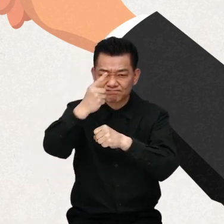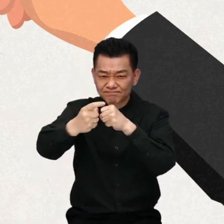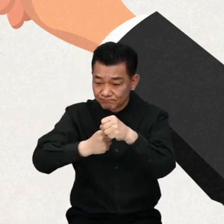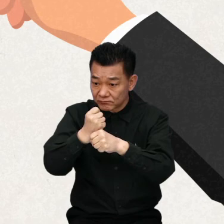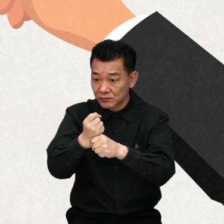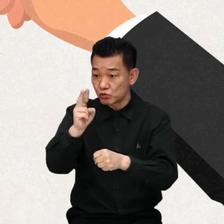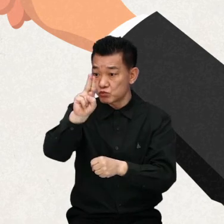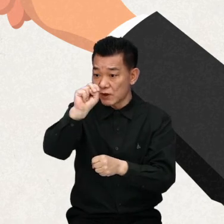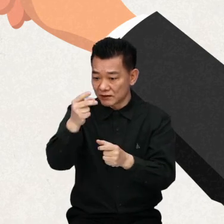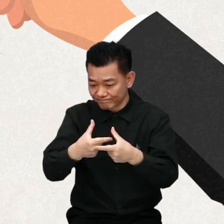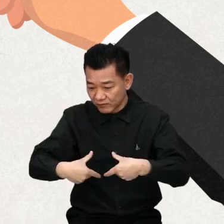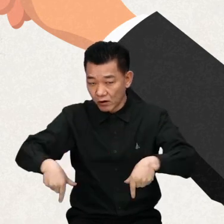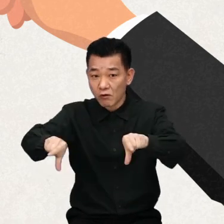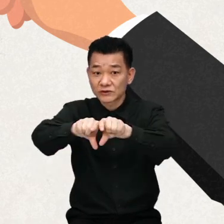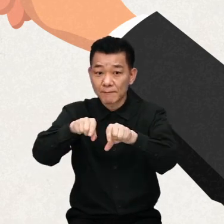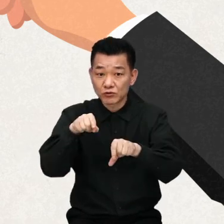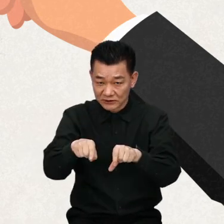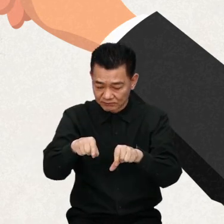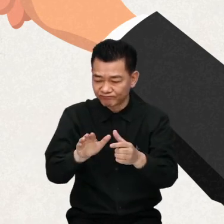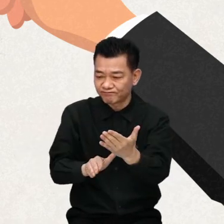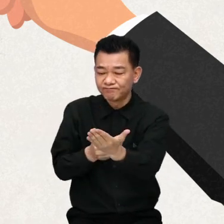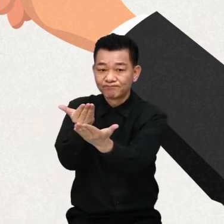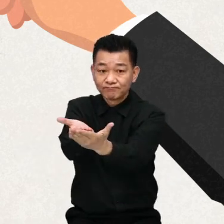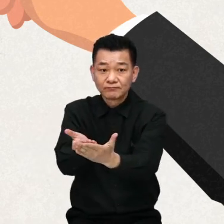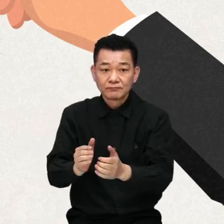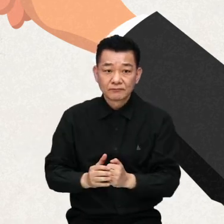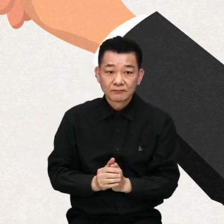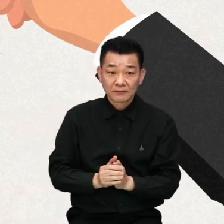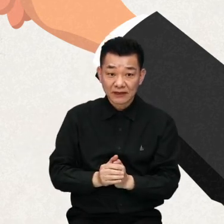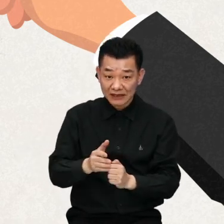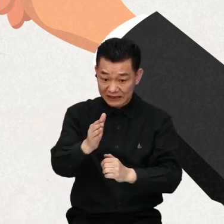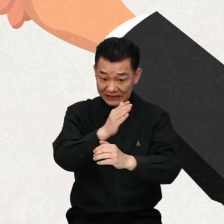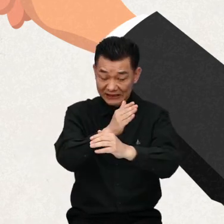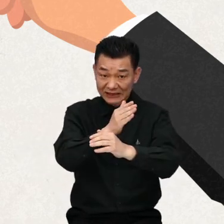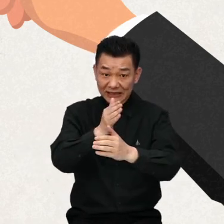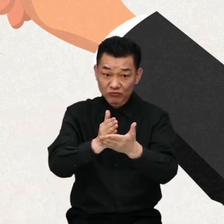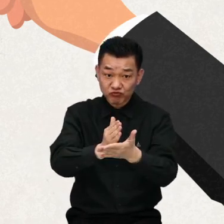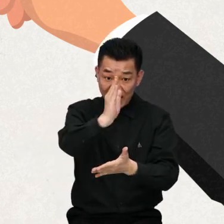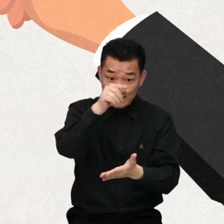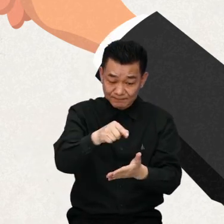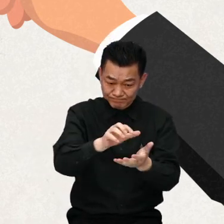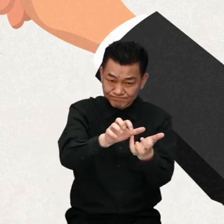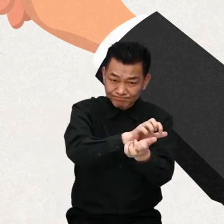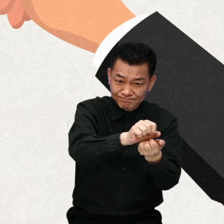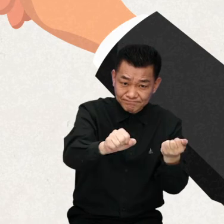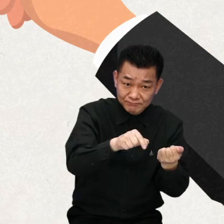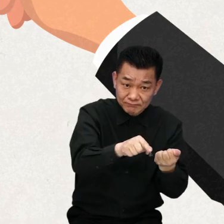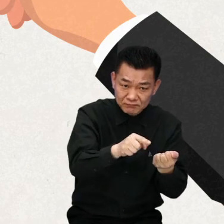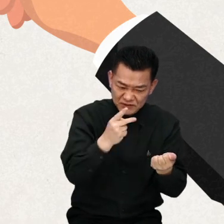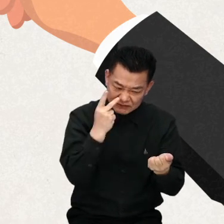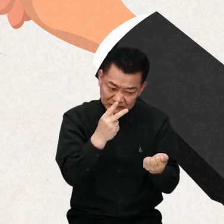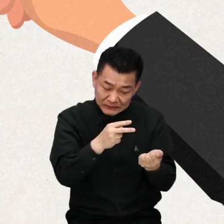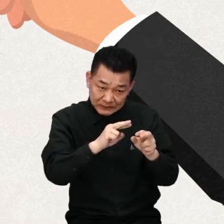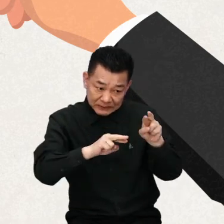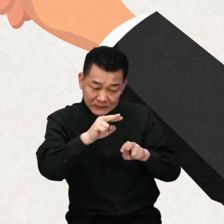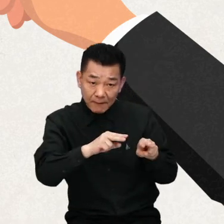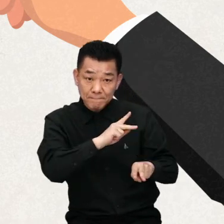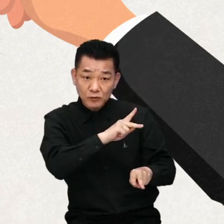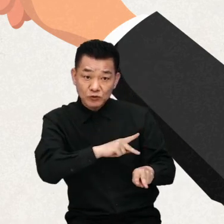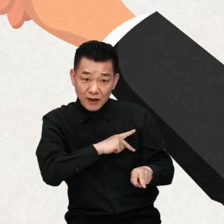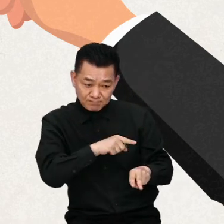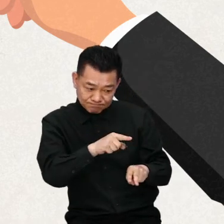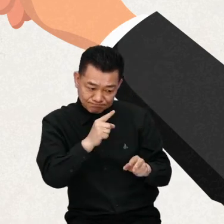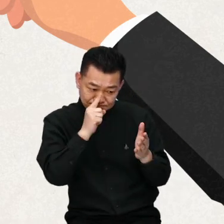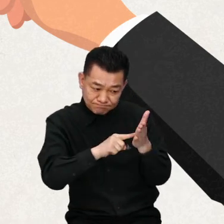General Assembly after investigation. It also evaluates the individual report that claims that their rights were